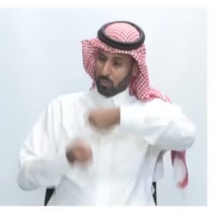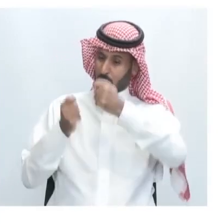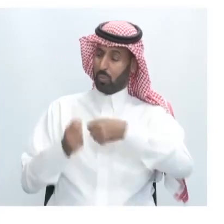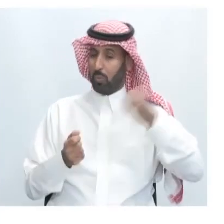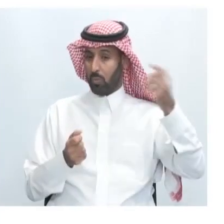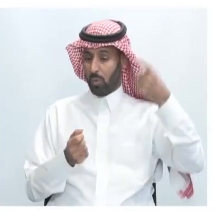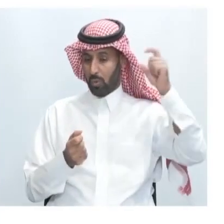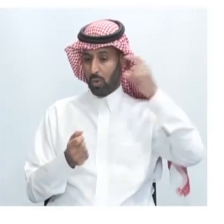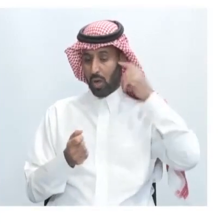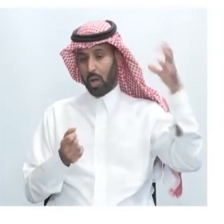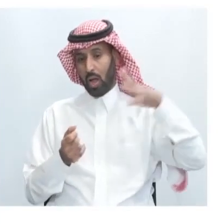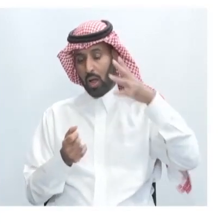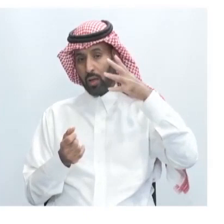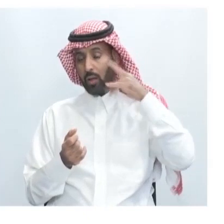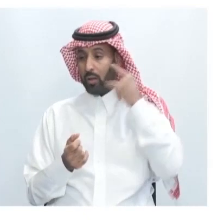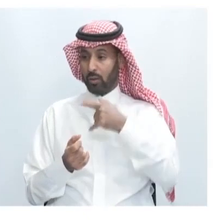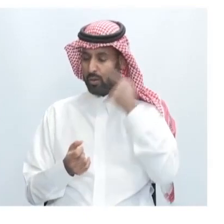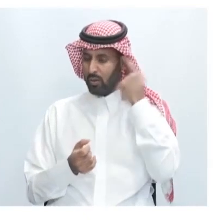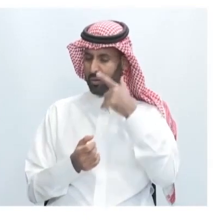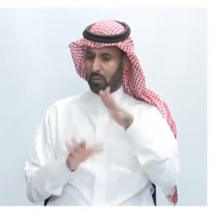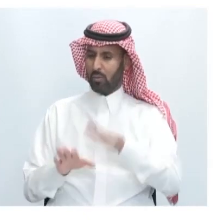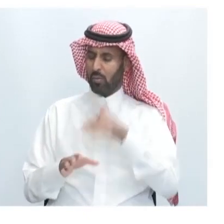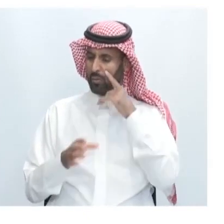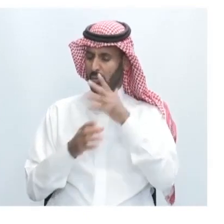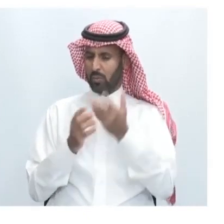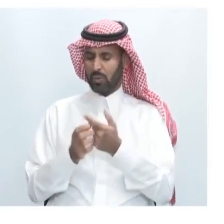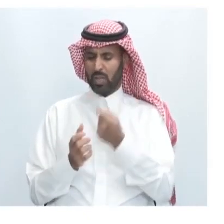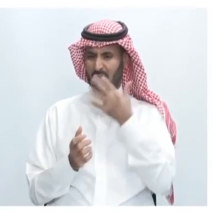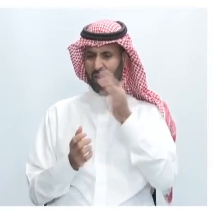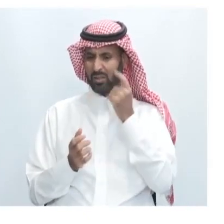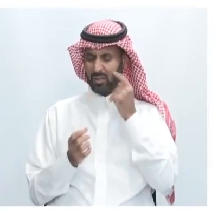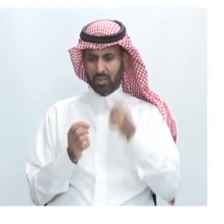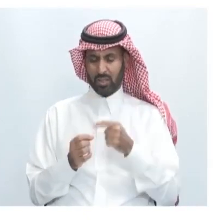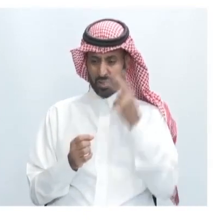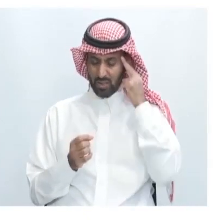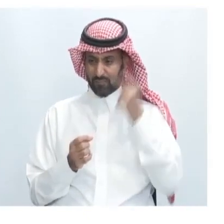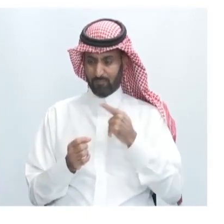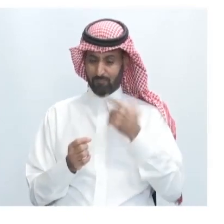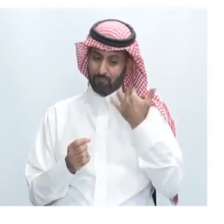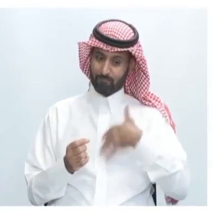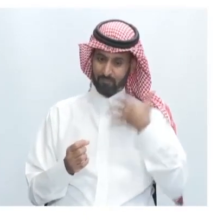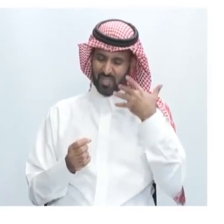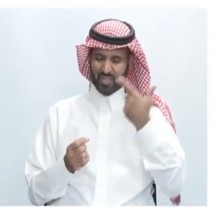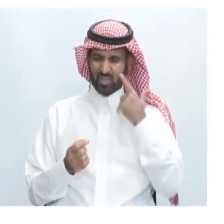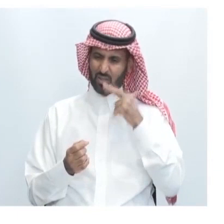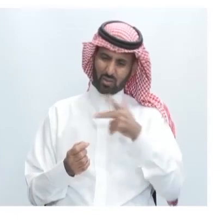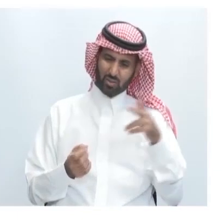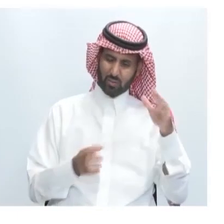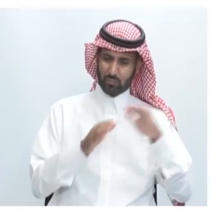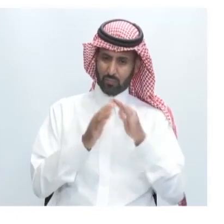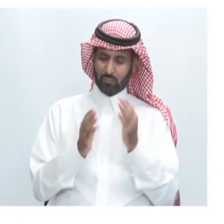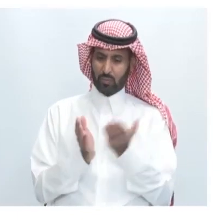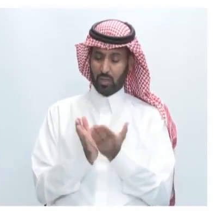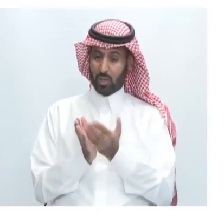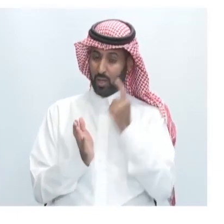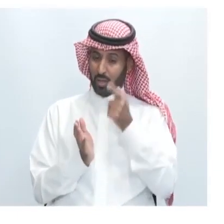blue color. Now, imagine yourself in a vibrant red room. Do you think you would feel differently in each of these rooms?